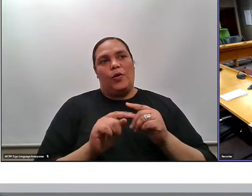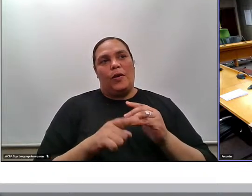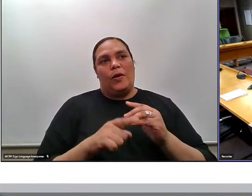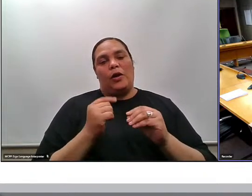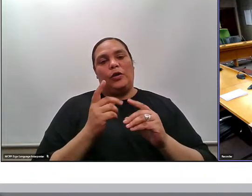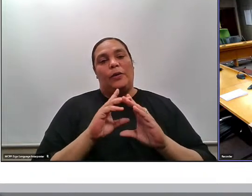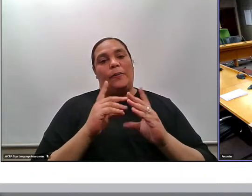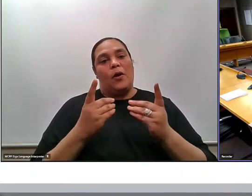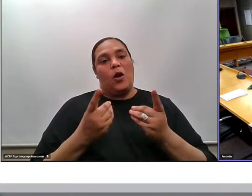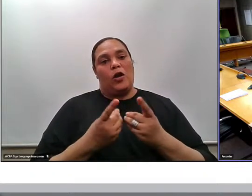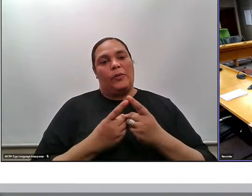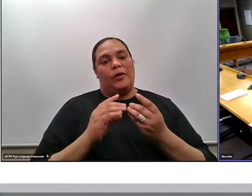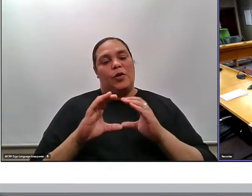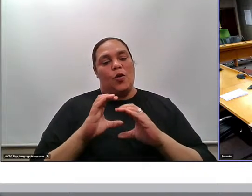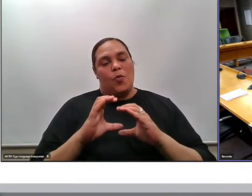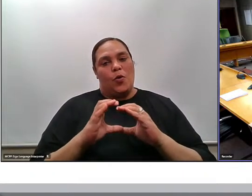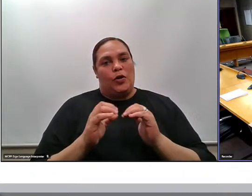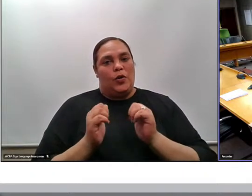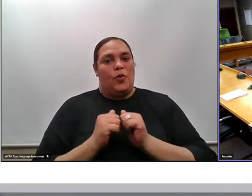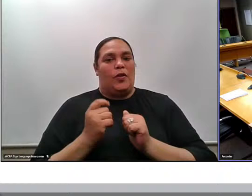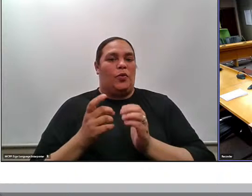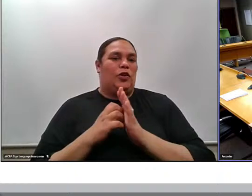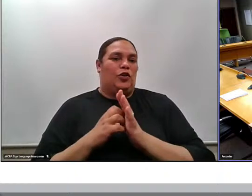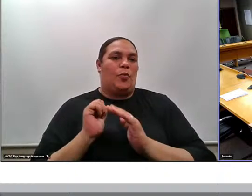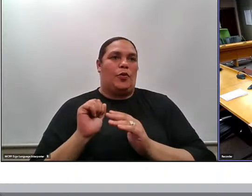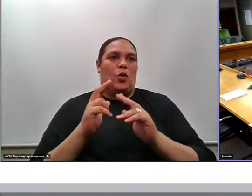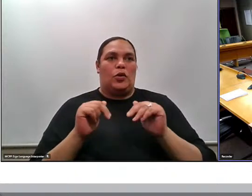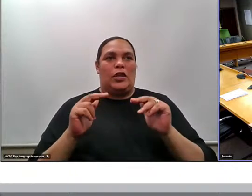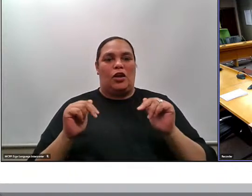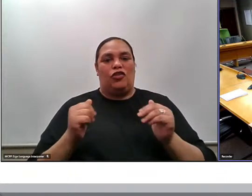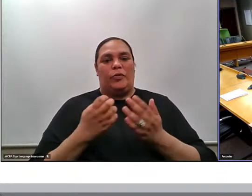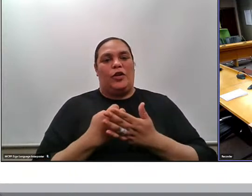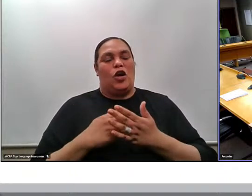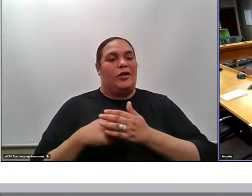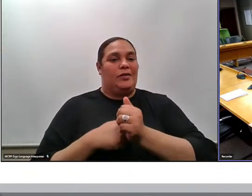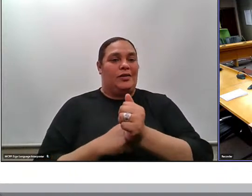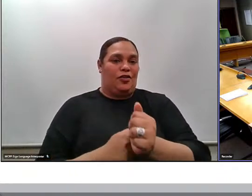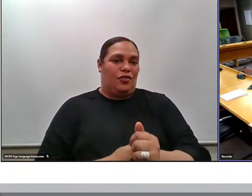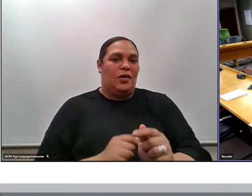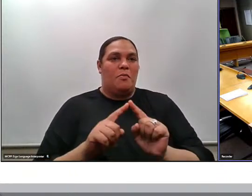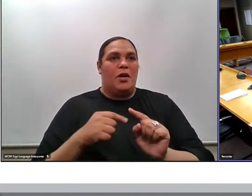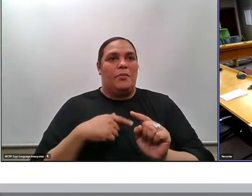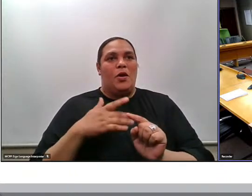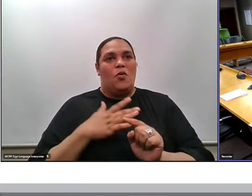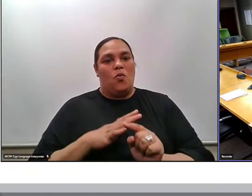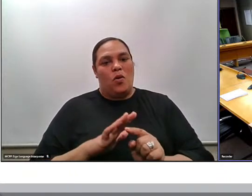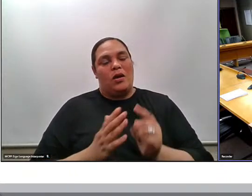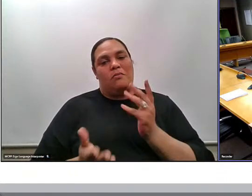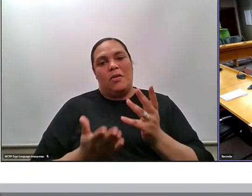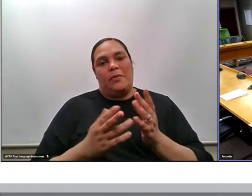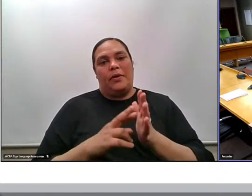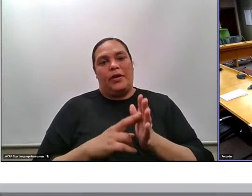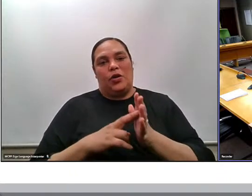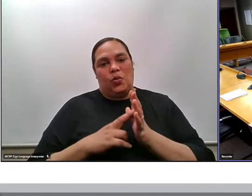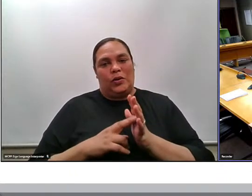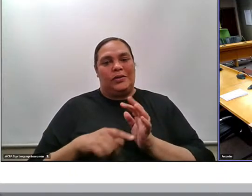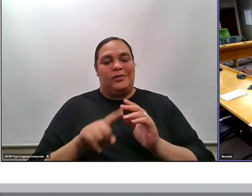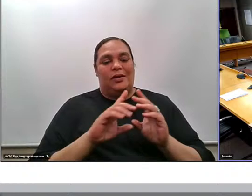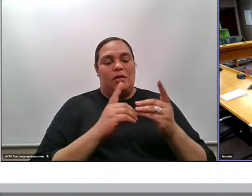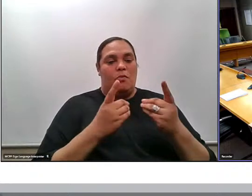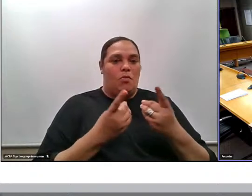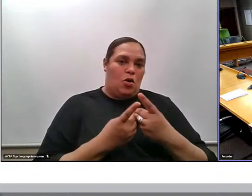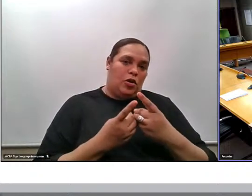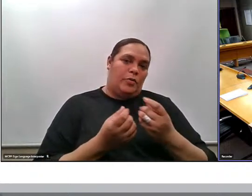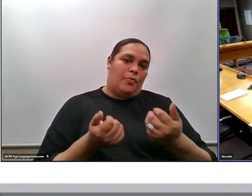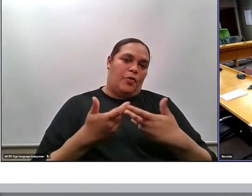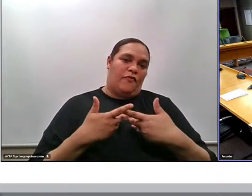the department communicating on, for example, their township economy strategy, I would like to perhaps request that the department